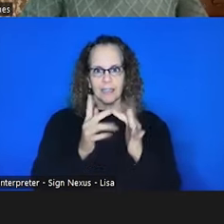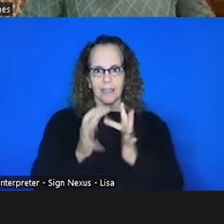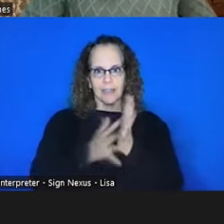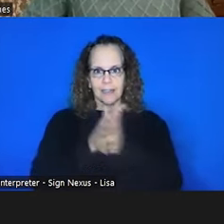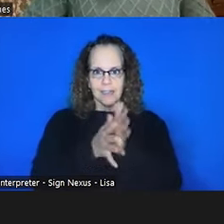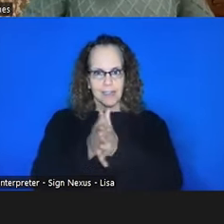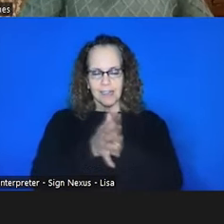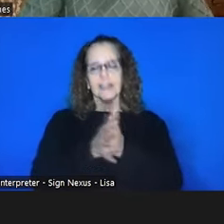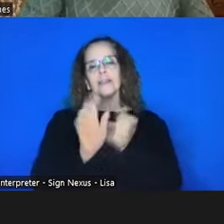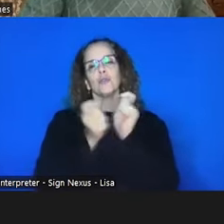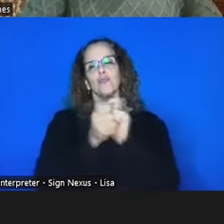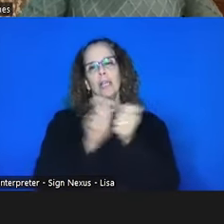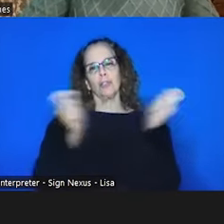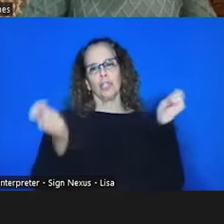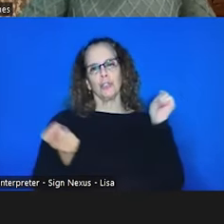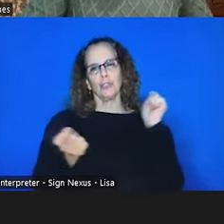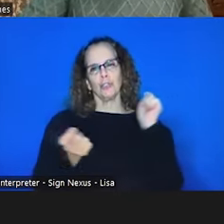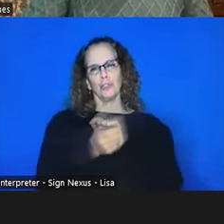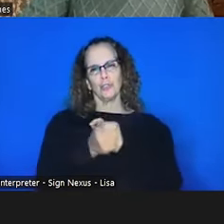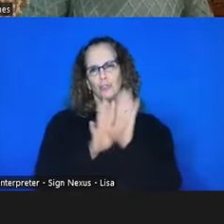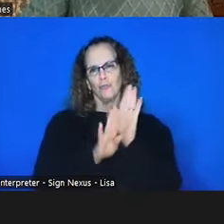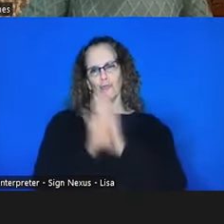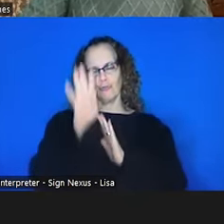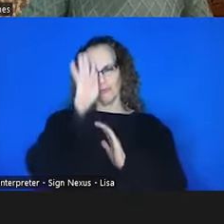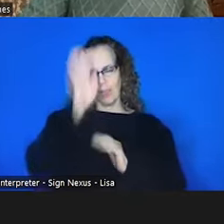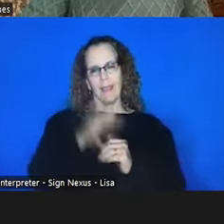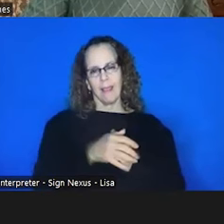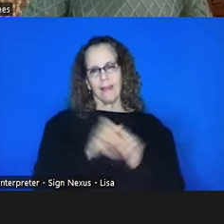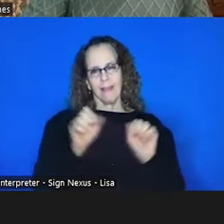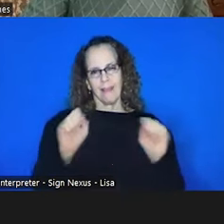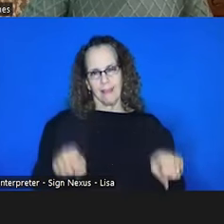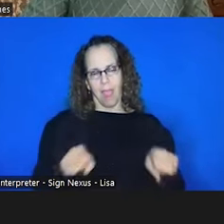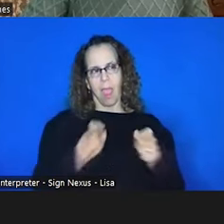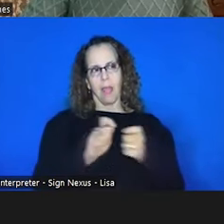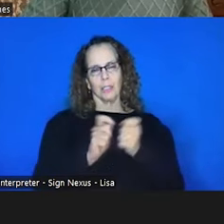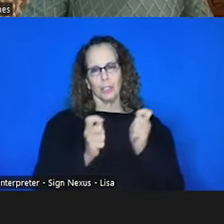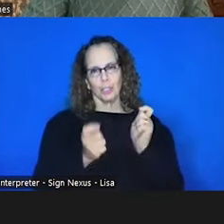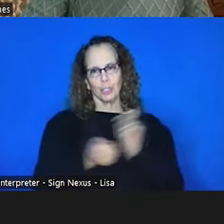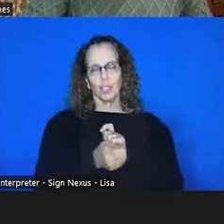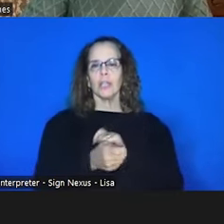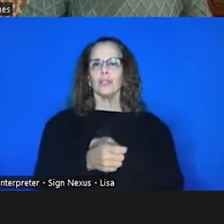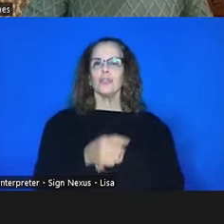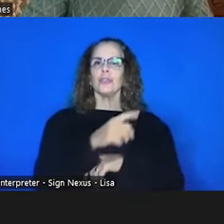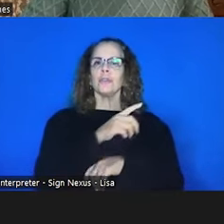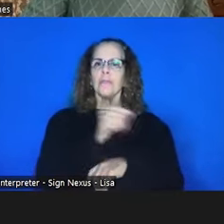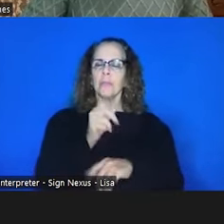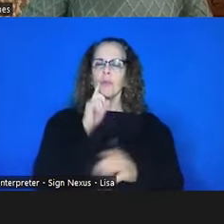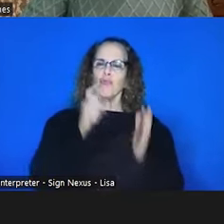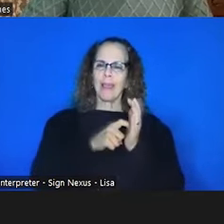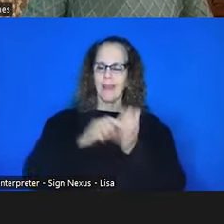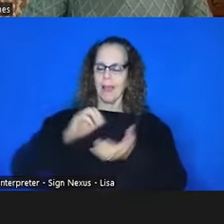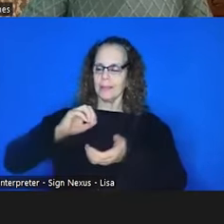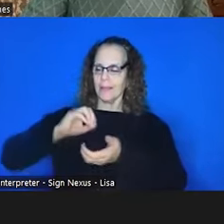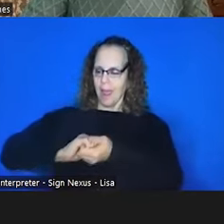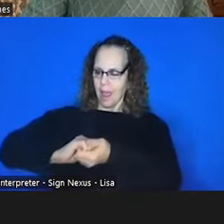creating these positive, you know, life experiences for our community. But also to recognize that allyship can also be